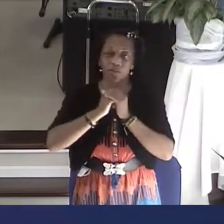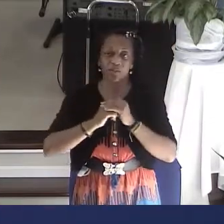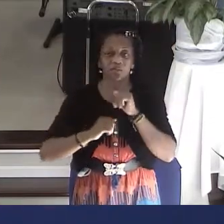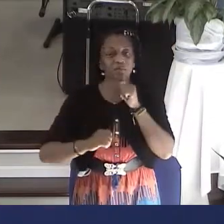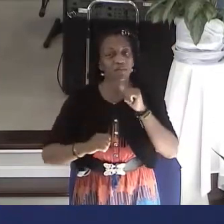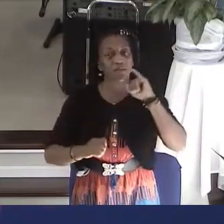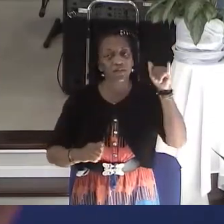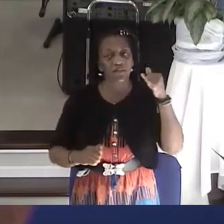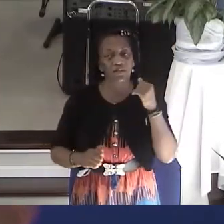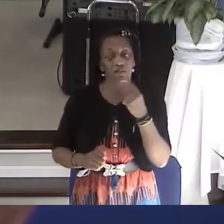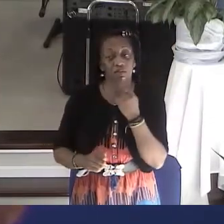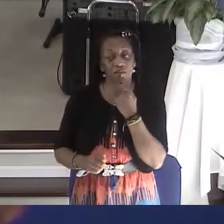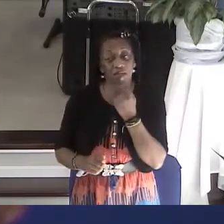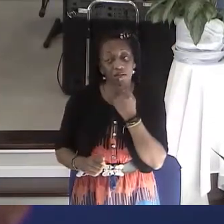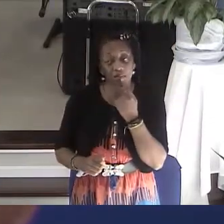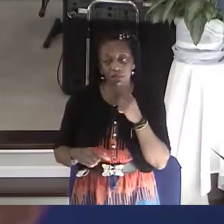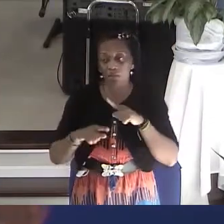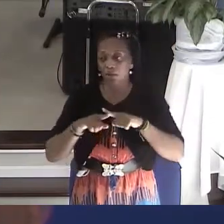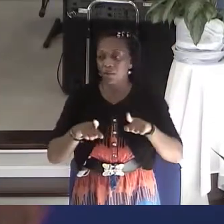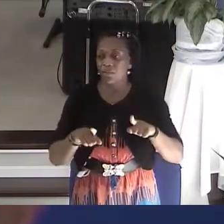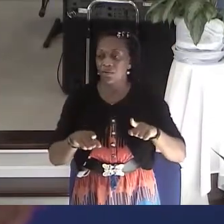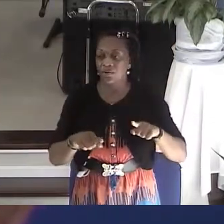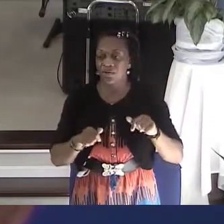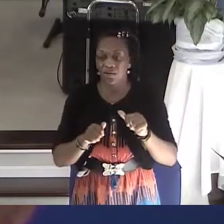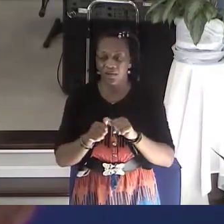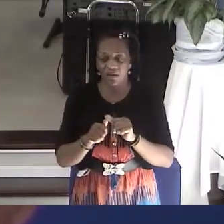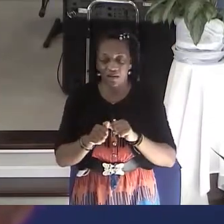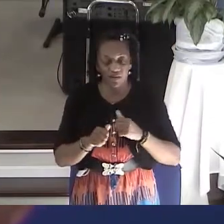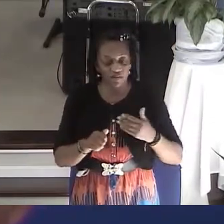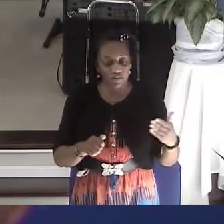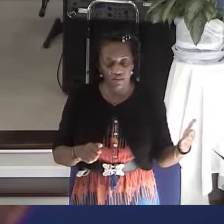everything that is within us.